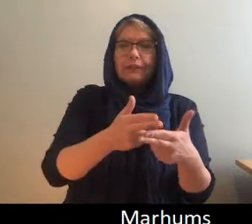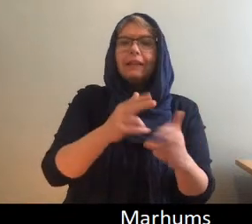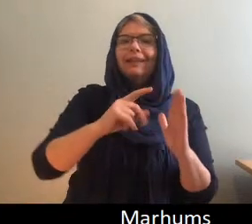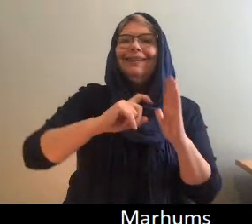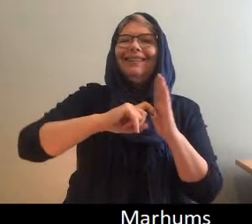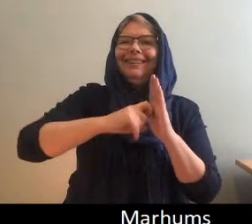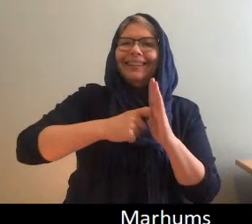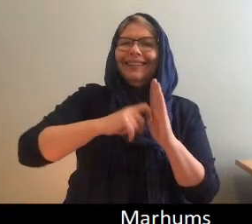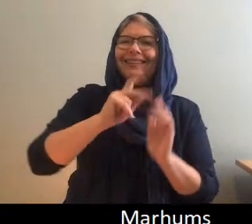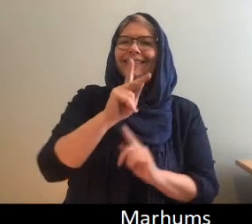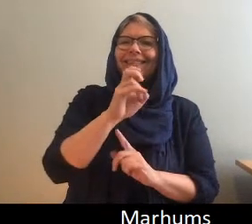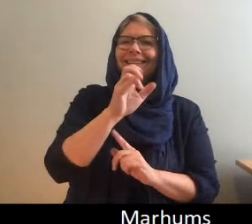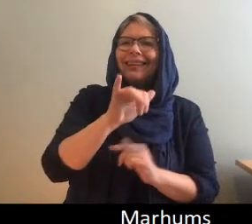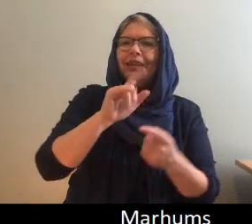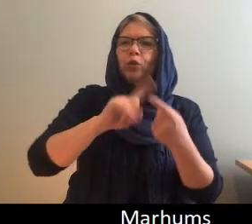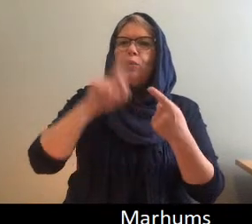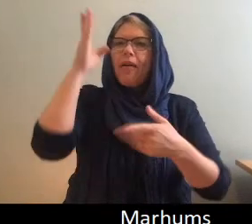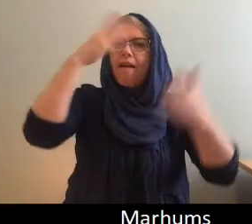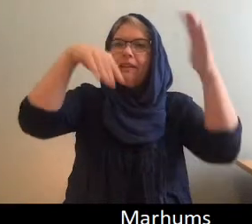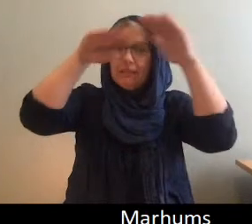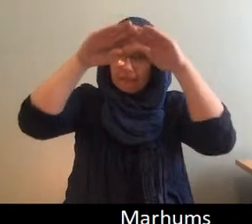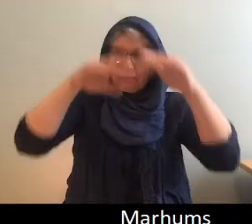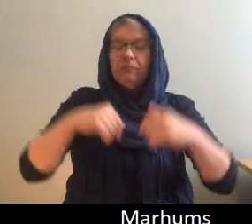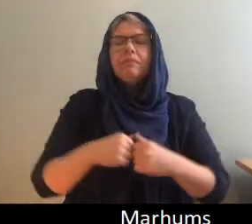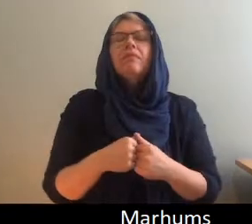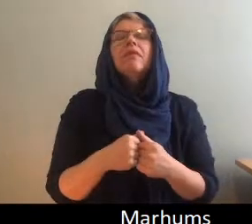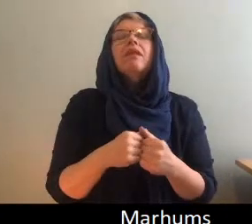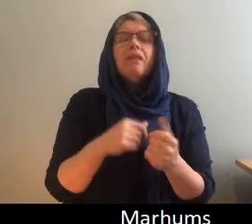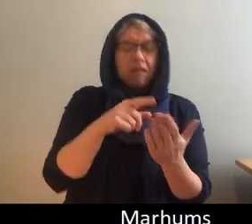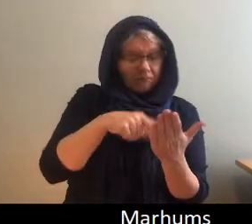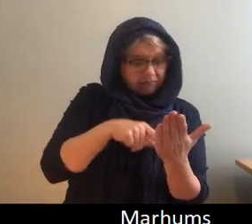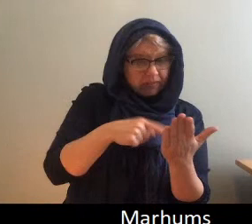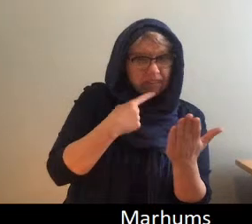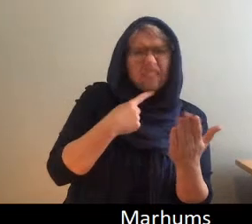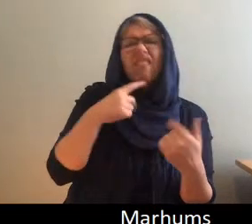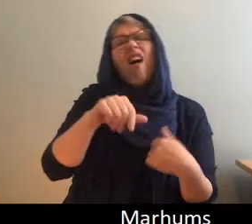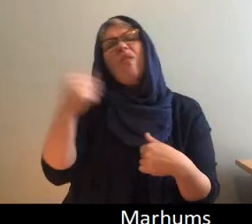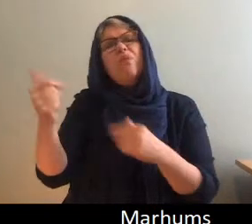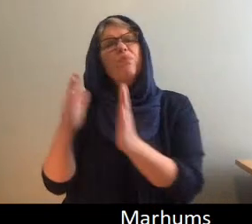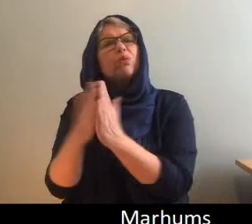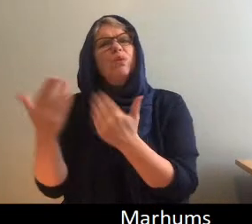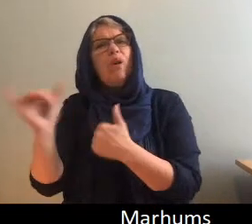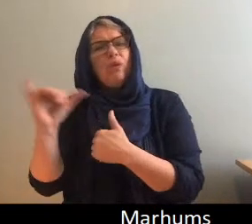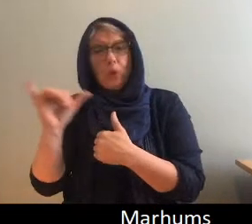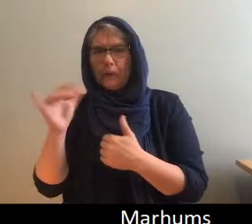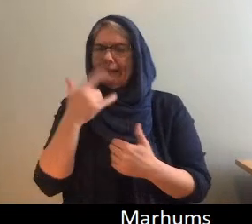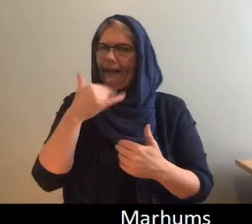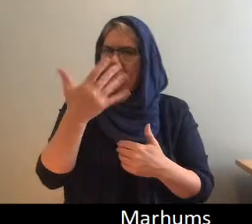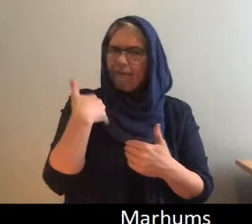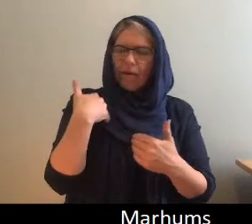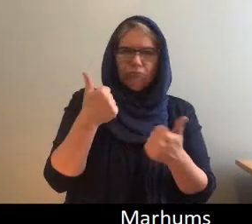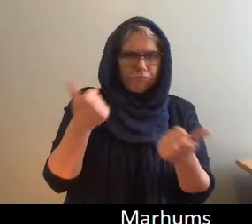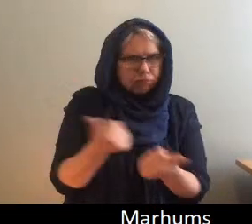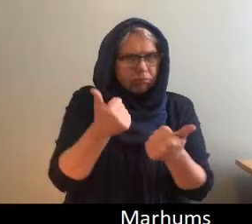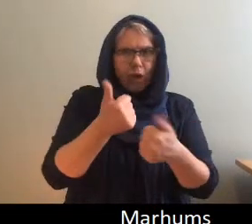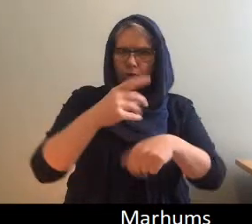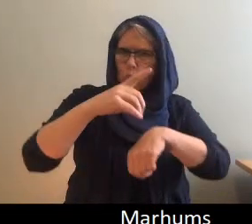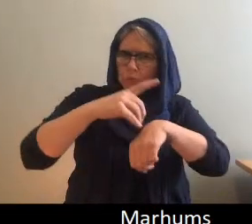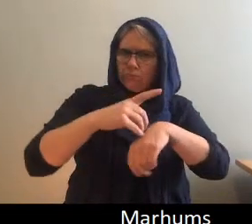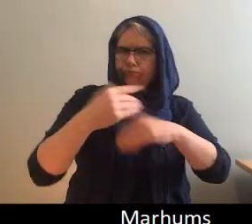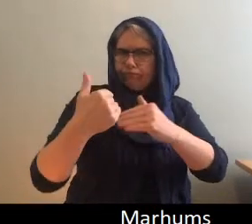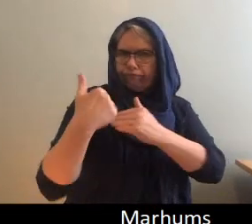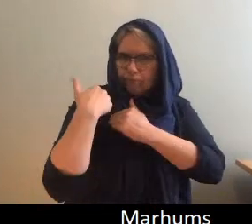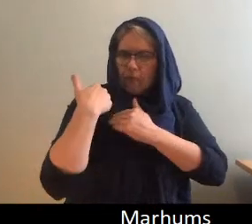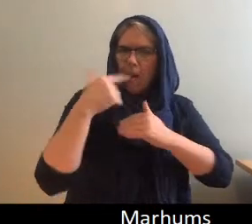various salah, prayers to be recited. There's a special ziyarah of Abu Abdullah al-Hussein, Imam Hussein, a special